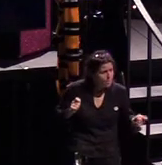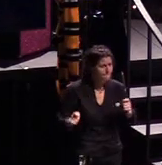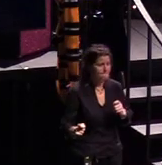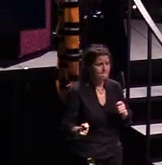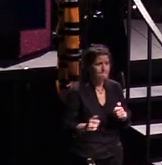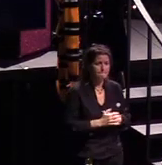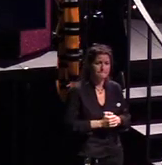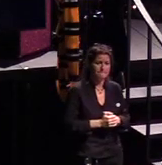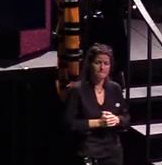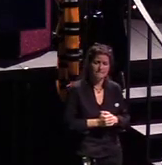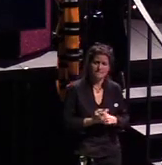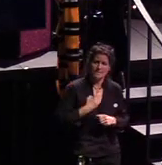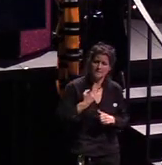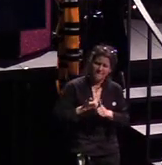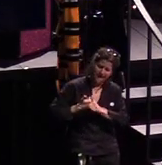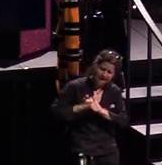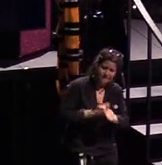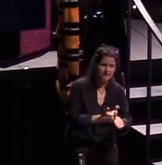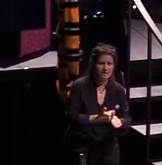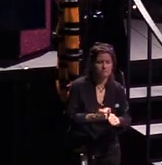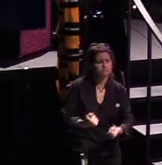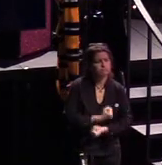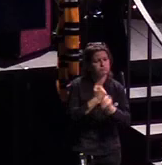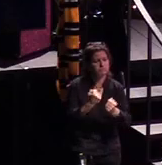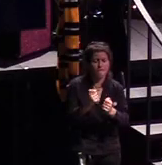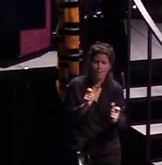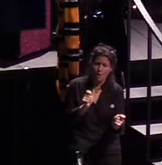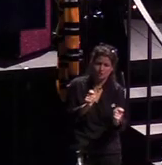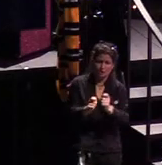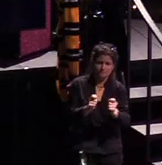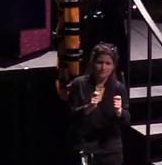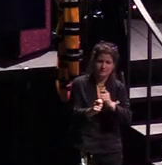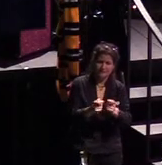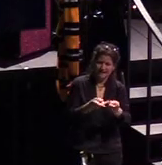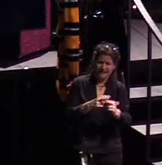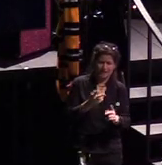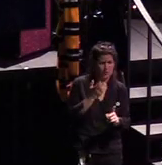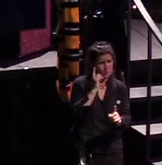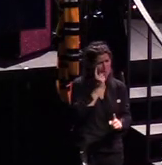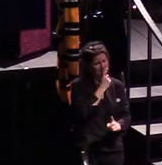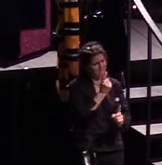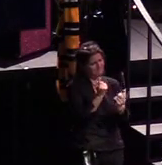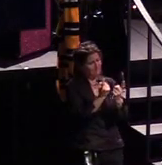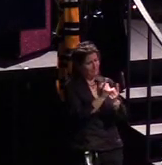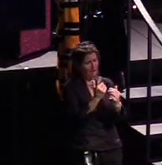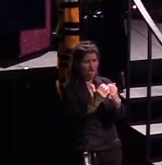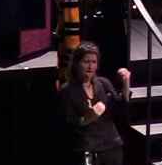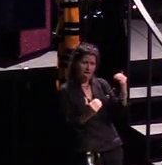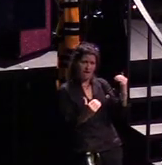advocate strongly from making adjustments and for speaking up if something isn't working for you